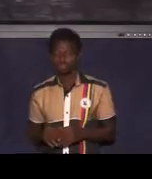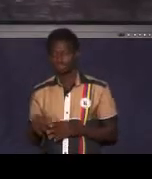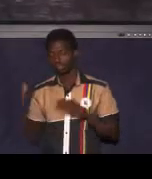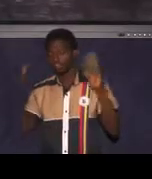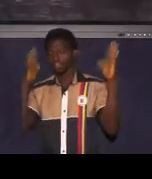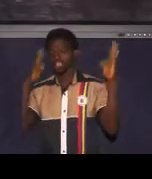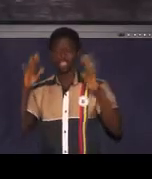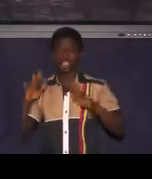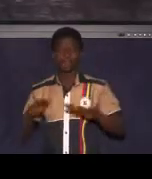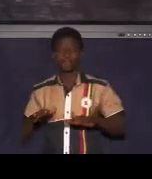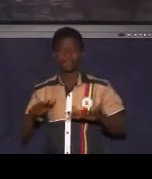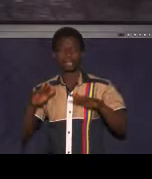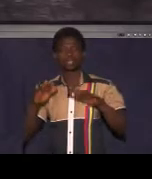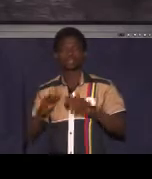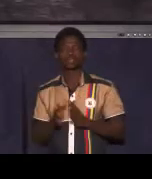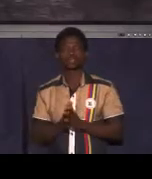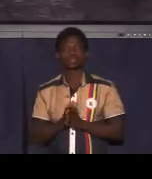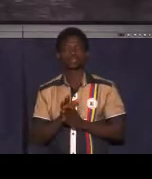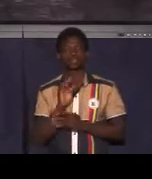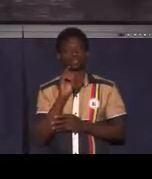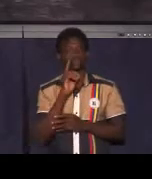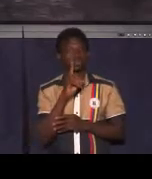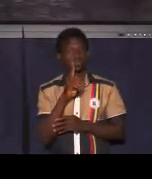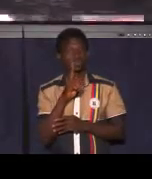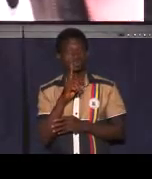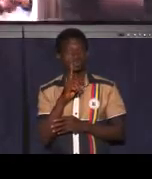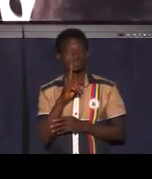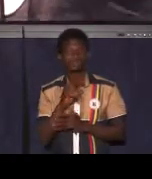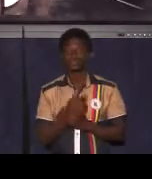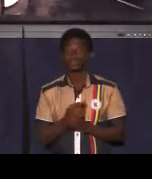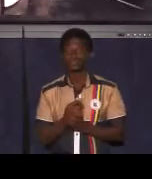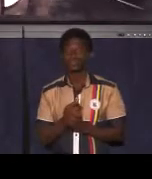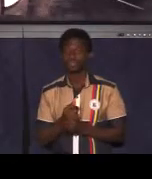air pressure. Uses of air pressure. 1,